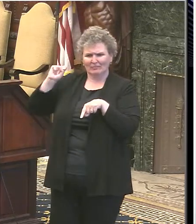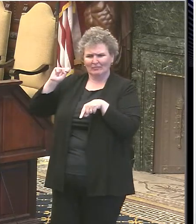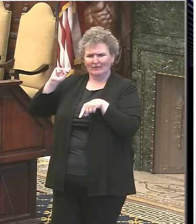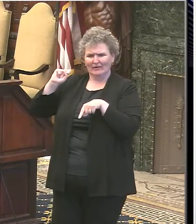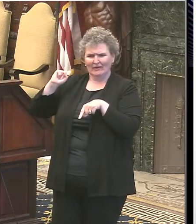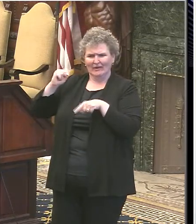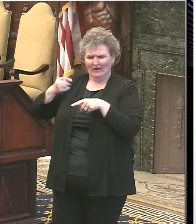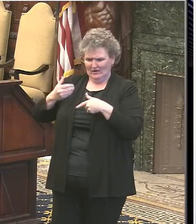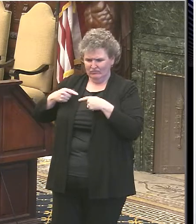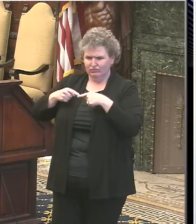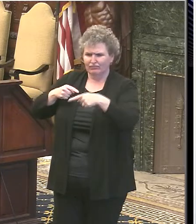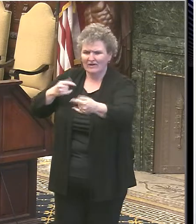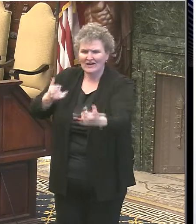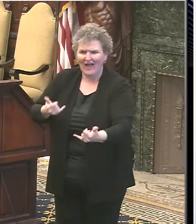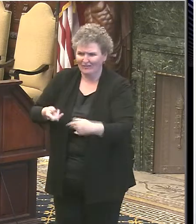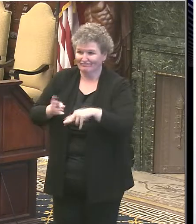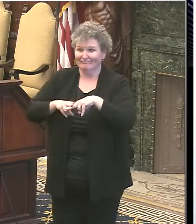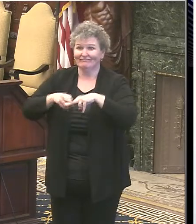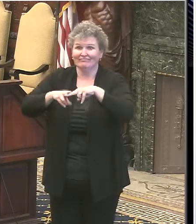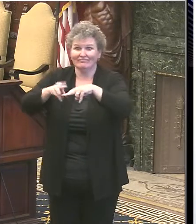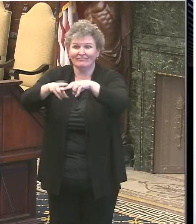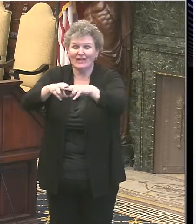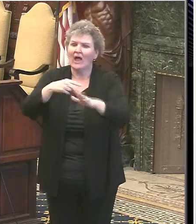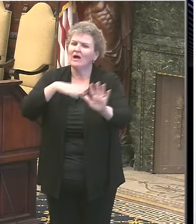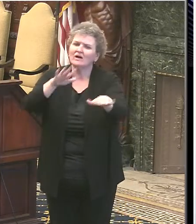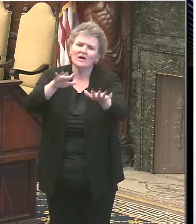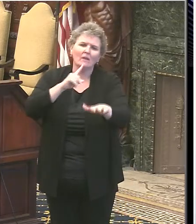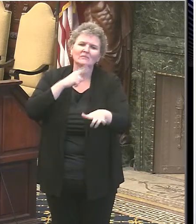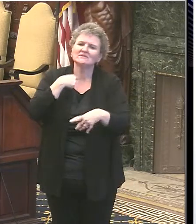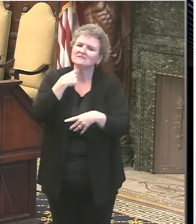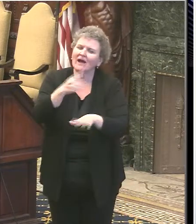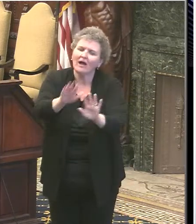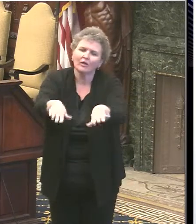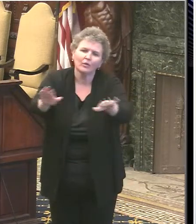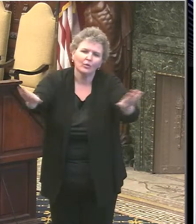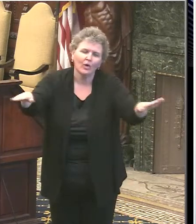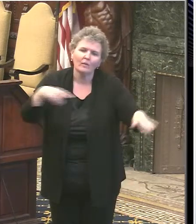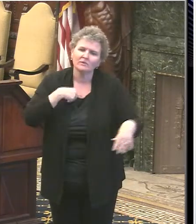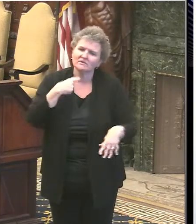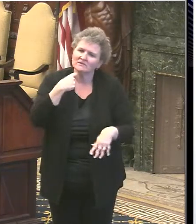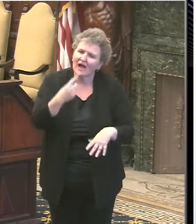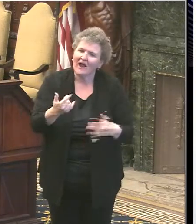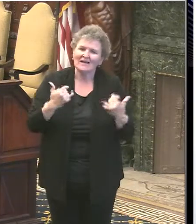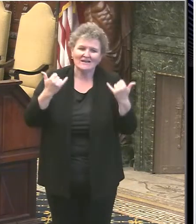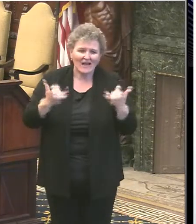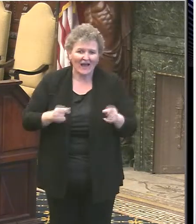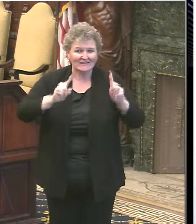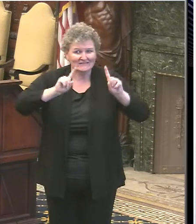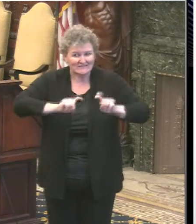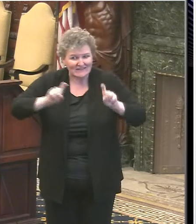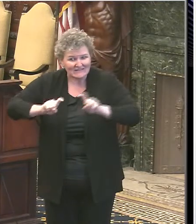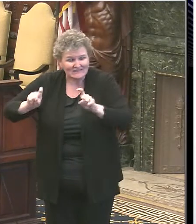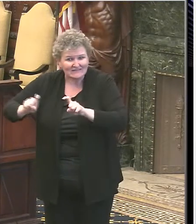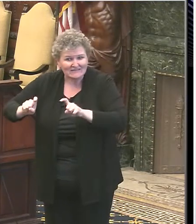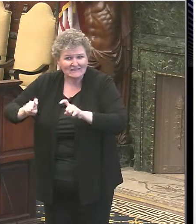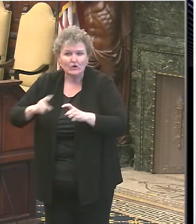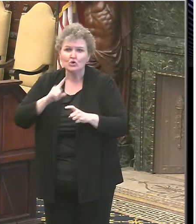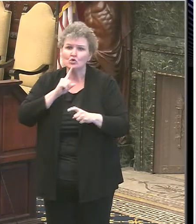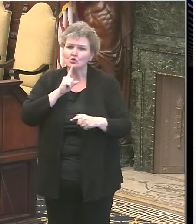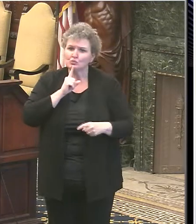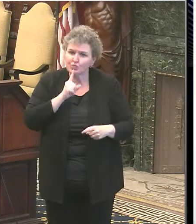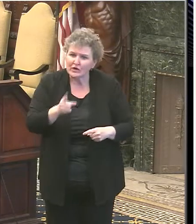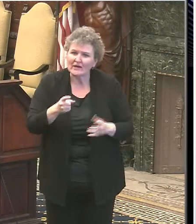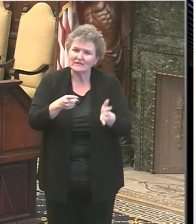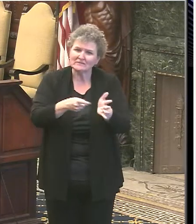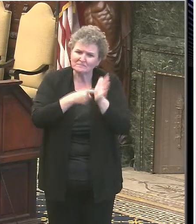So that's where we are with the severe consequences. Now, as far as testing goes, we are seeing a big demand for testing